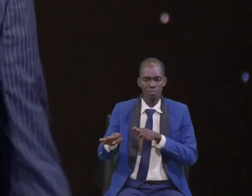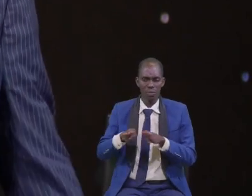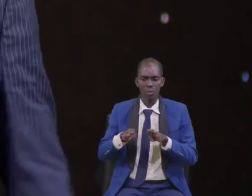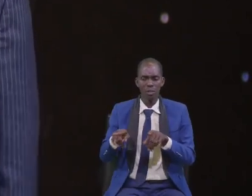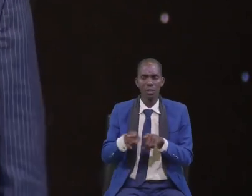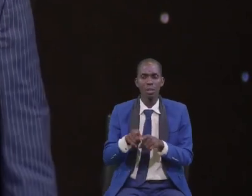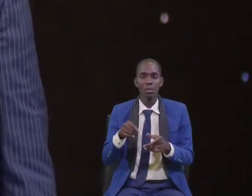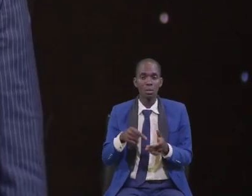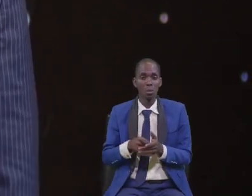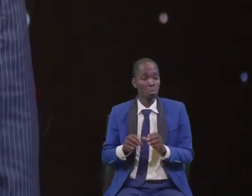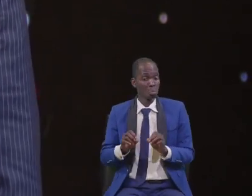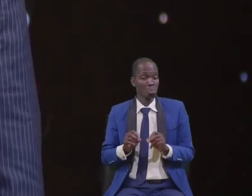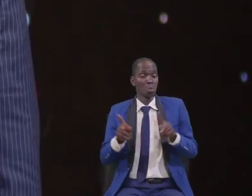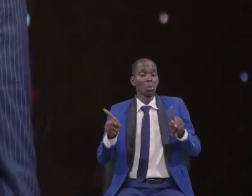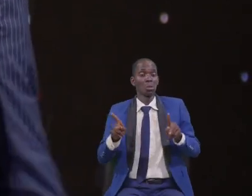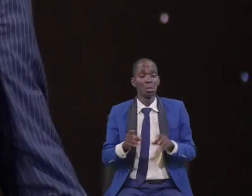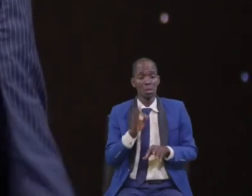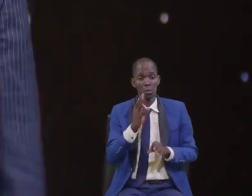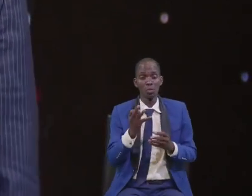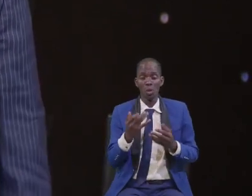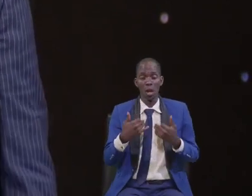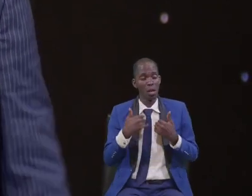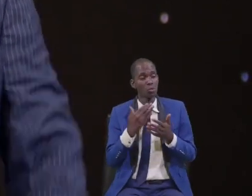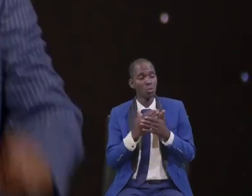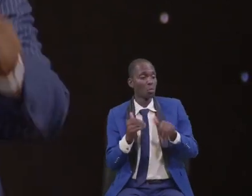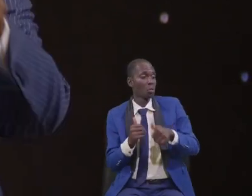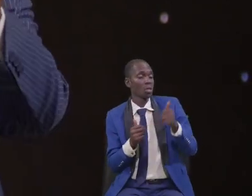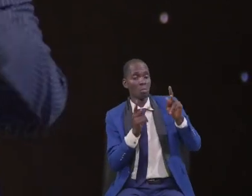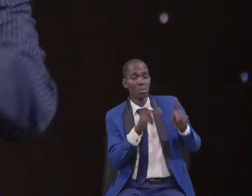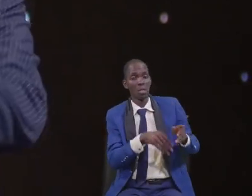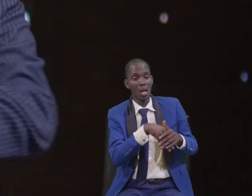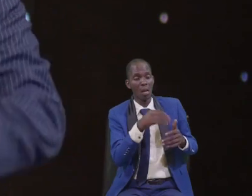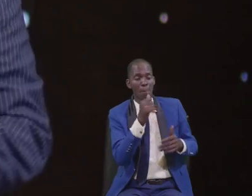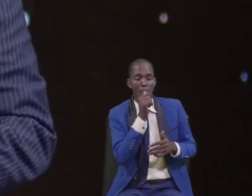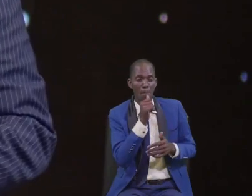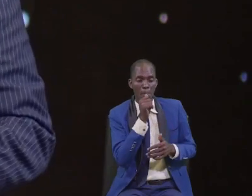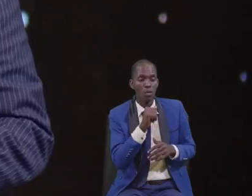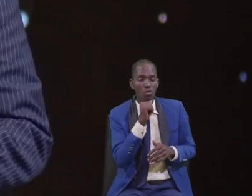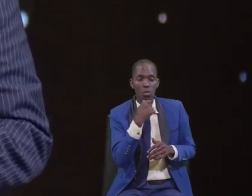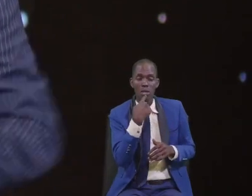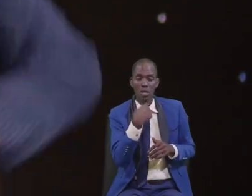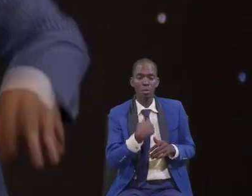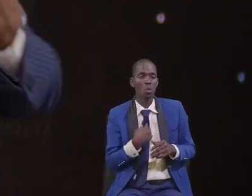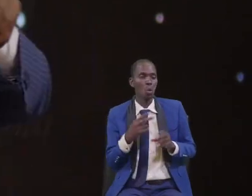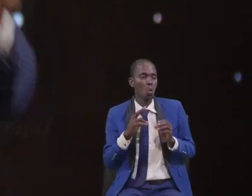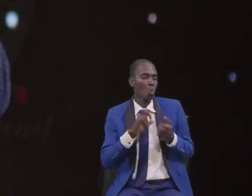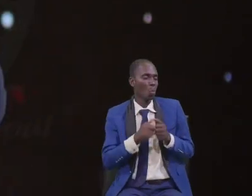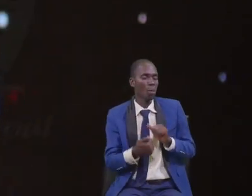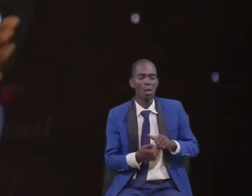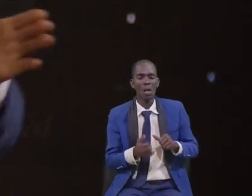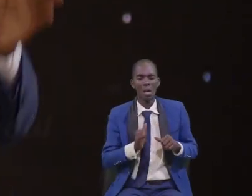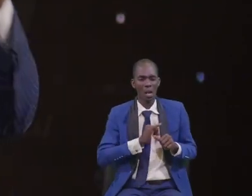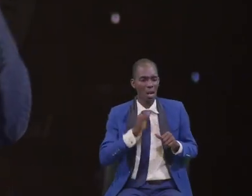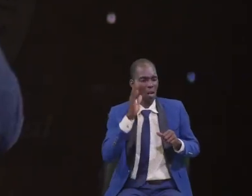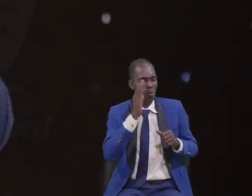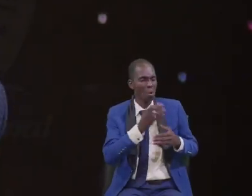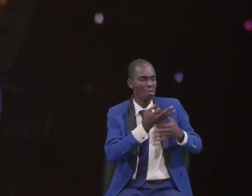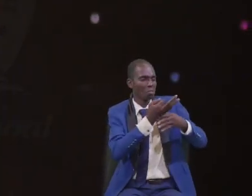outside, I really see him. I divorce him. Your faith has been tried, and you are